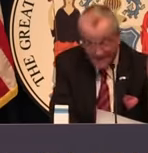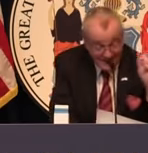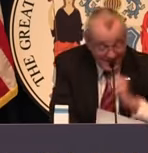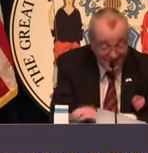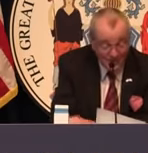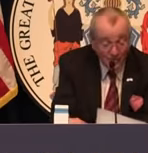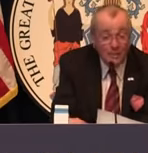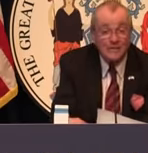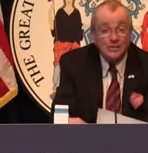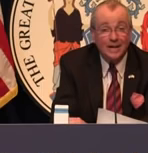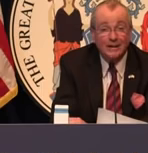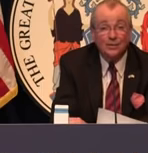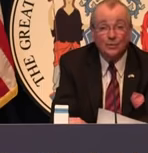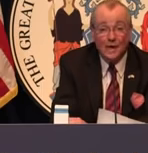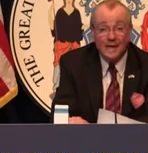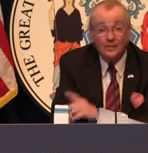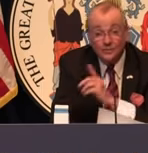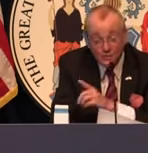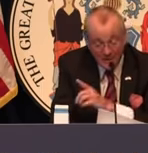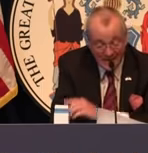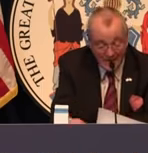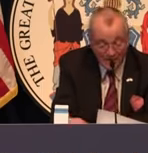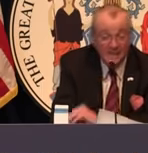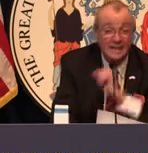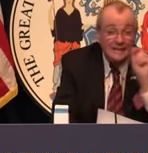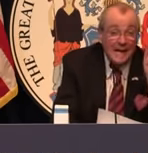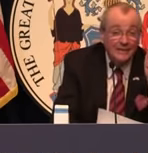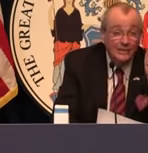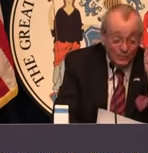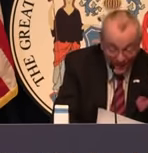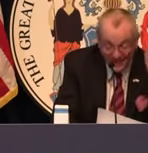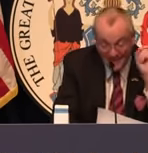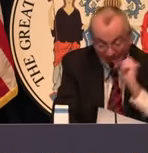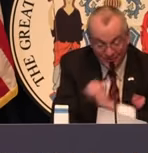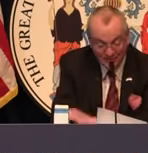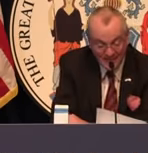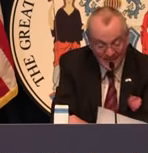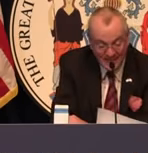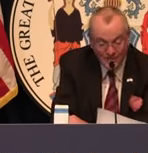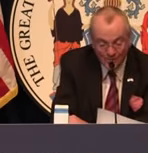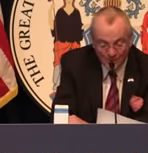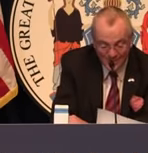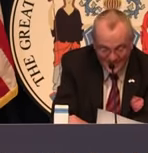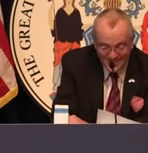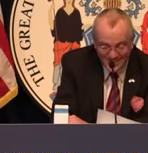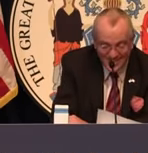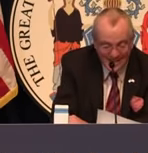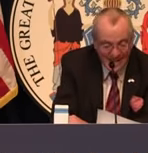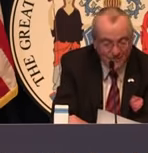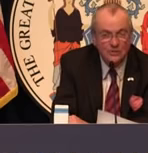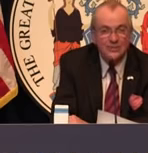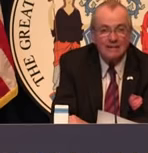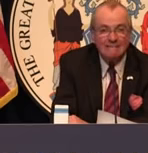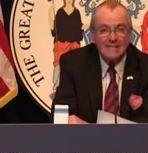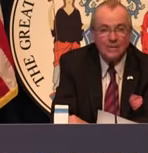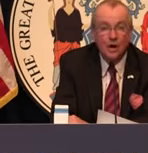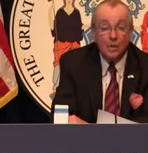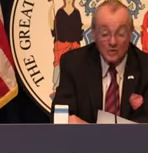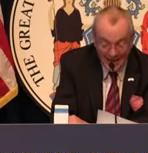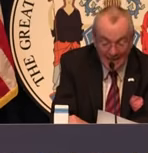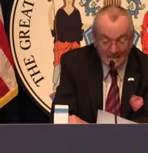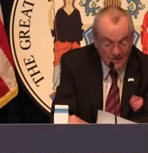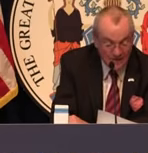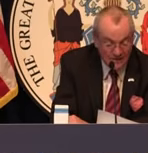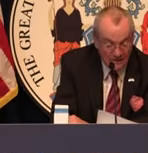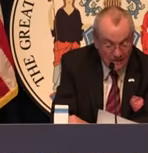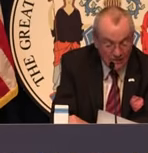day. And so I want to give a shout out to Ryan, who's 2.5, and Hayden, who's 1.5, and numerous nieces and nephews. Joe